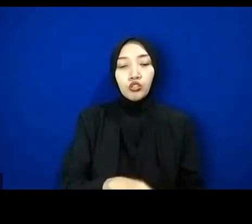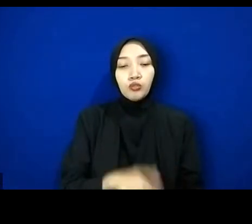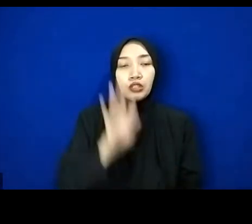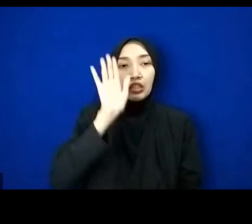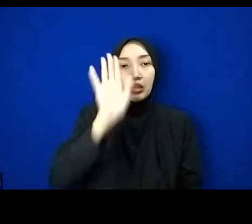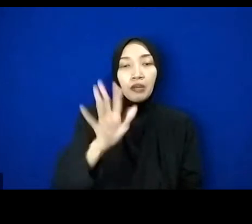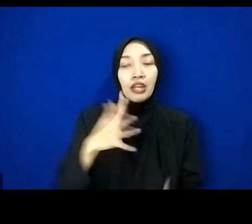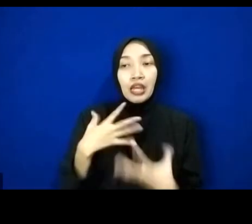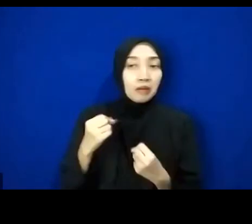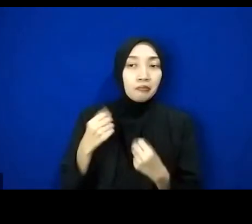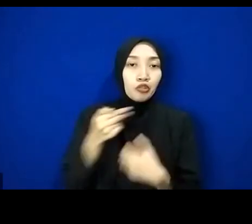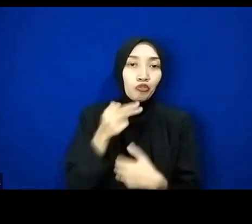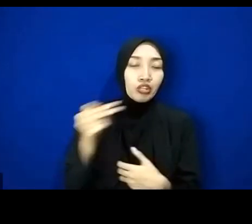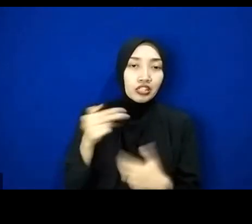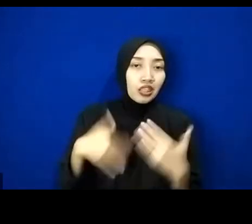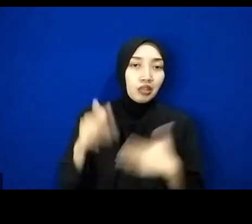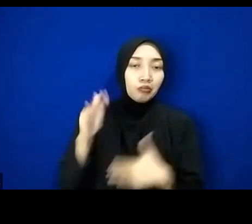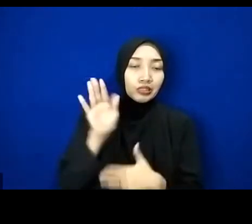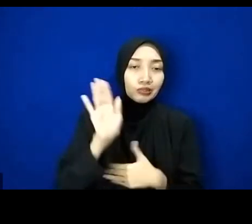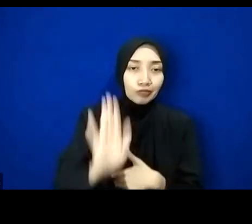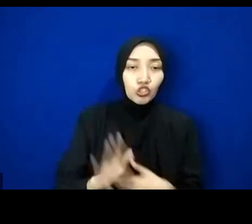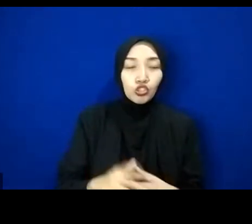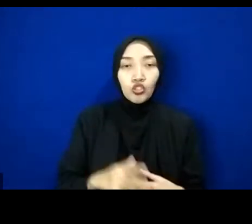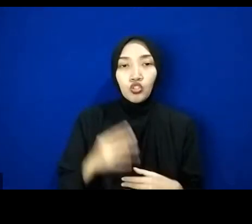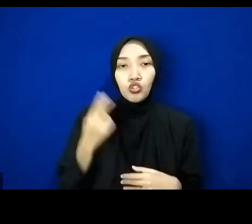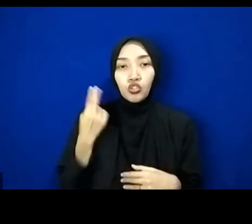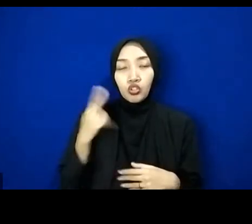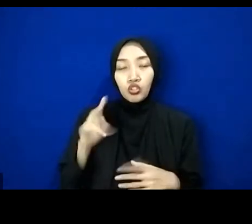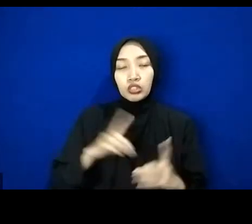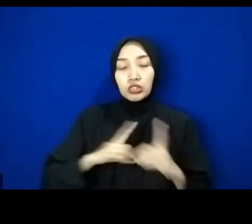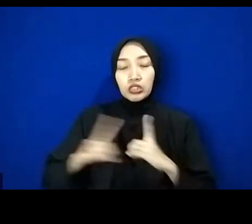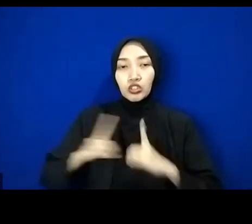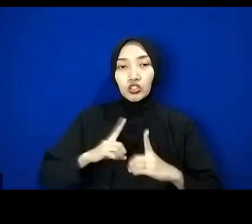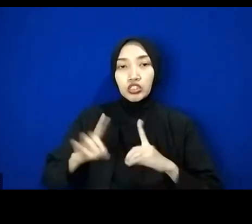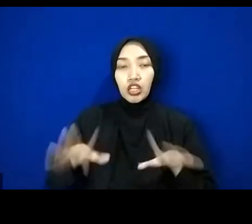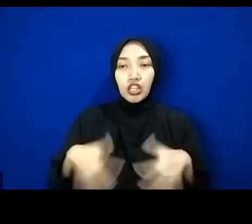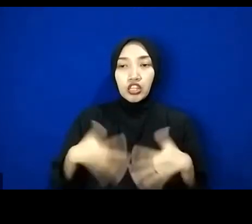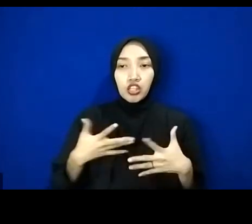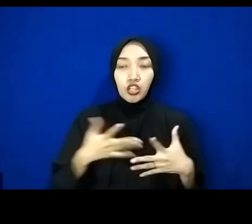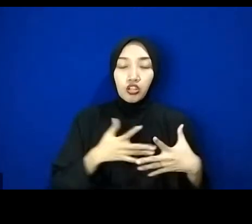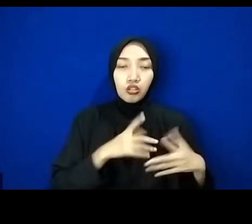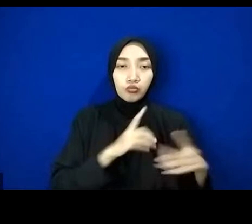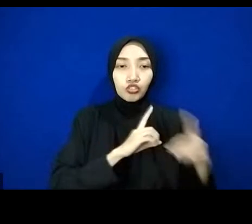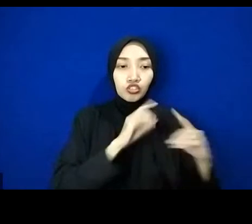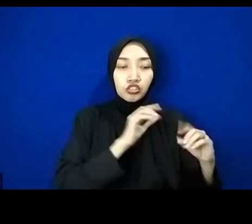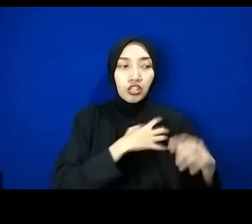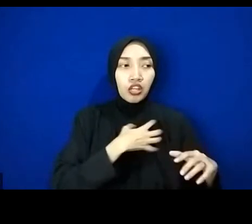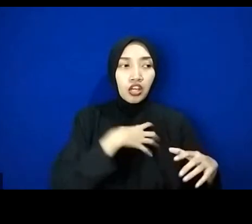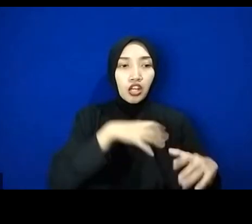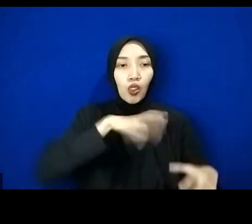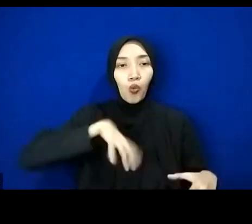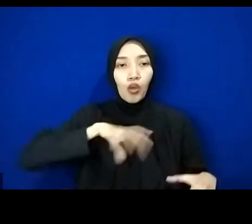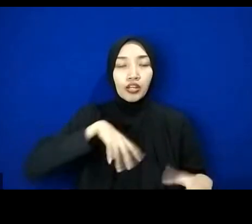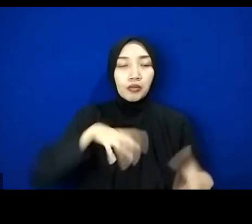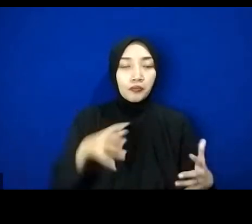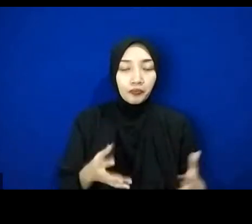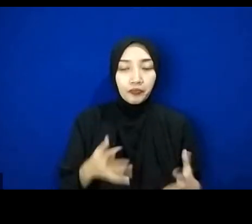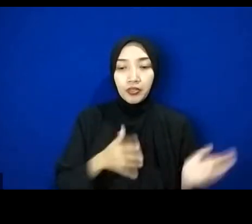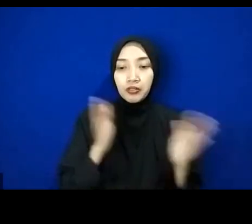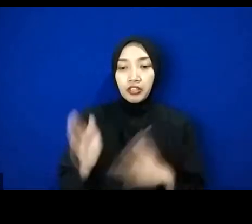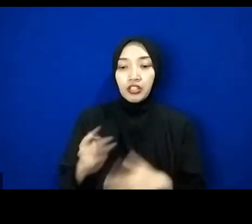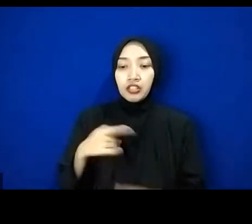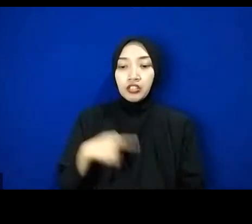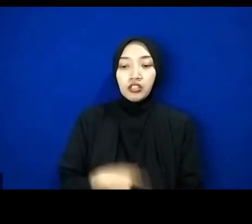the defendant's family rights. Okay, next move on to the next speaker,